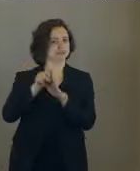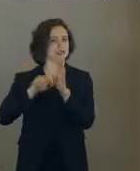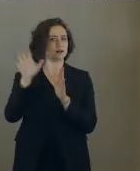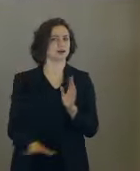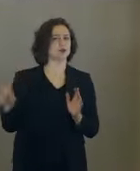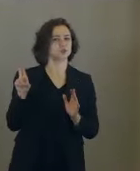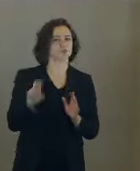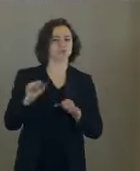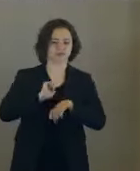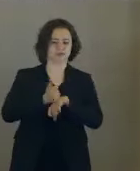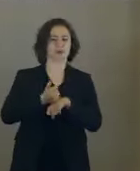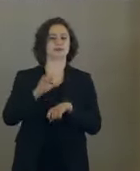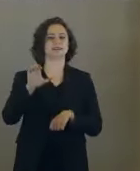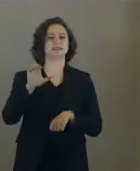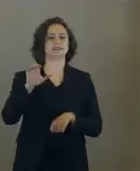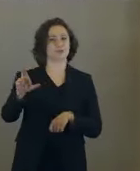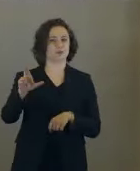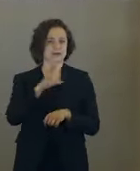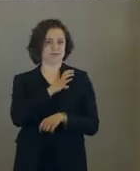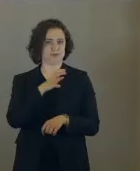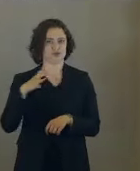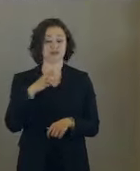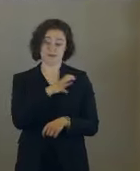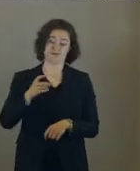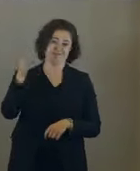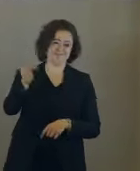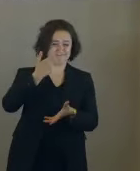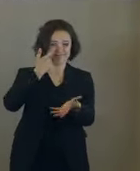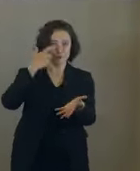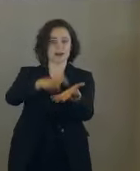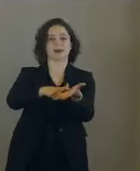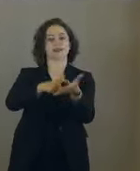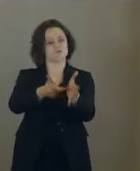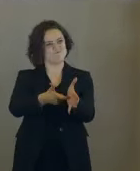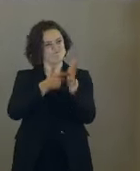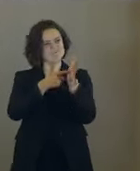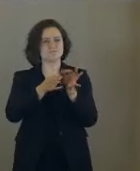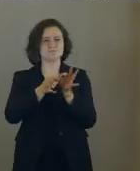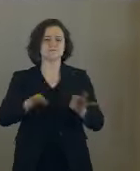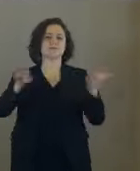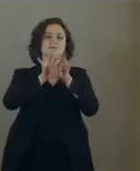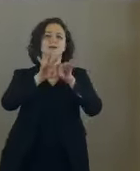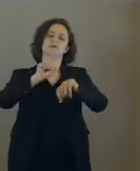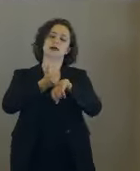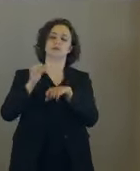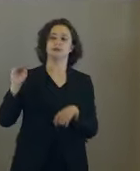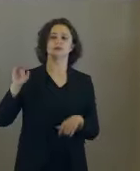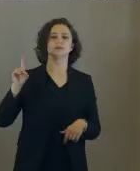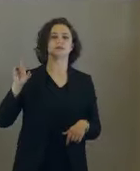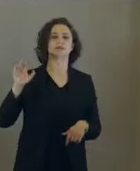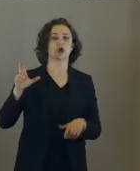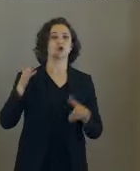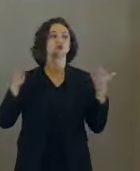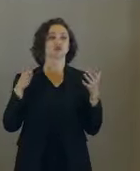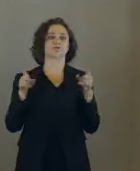to establish a Civil Rights Commission, and the commission immediately recognized the criticality in establishing a Department of Civil Rights to